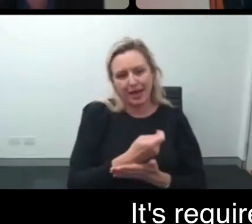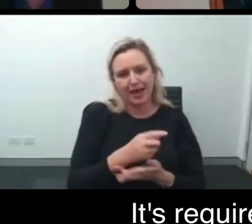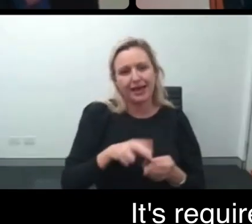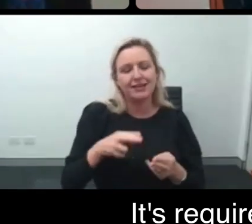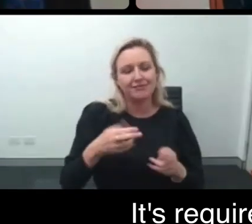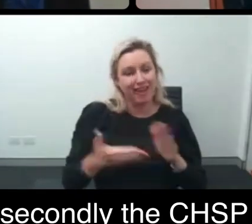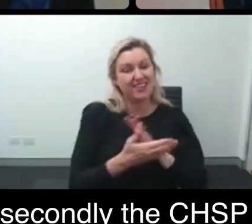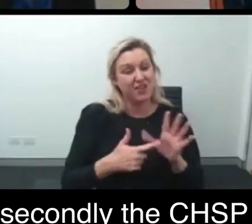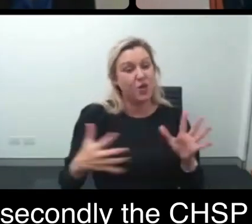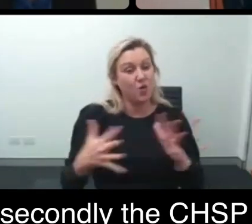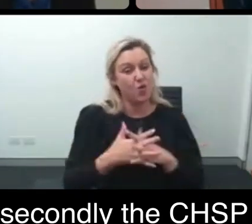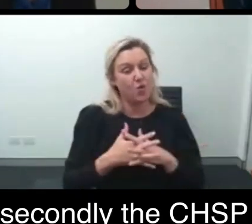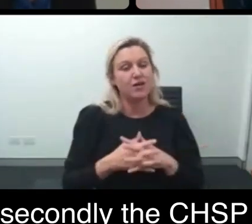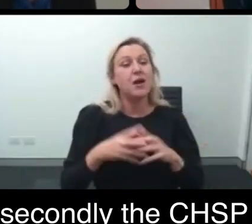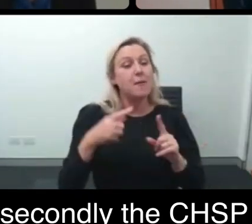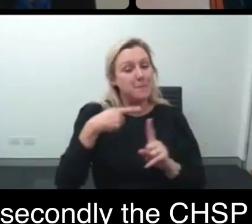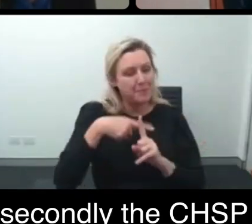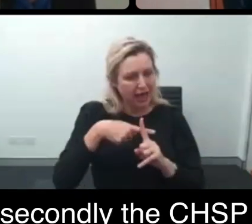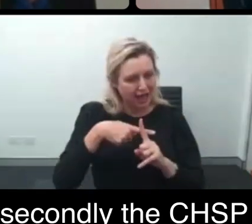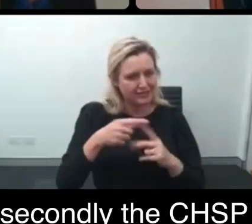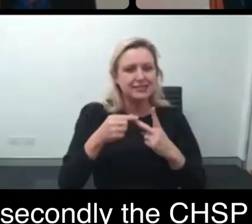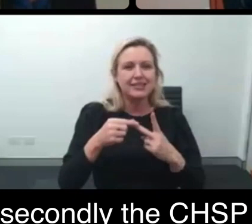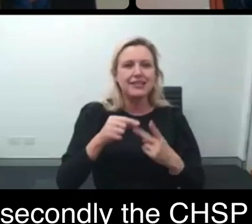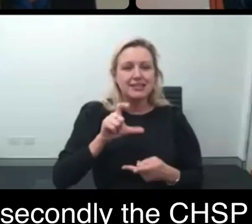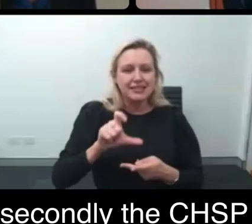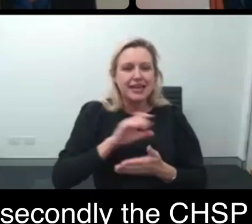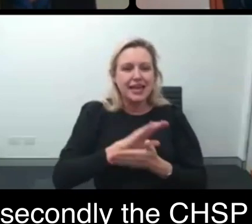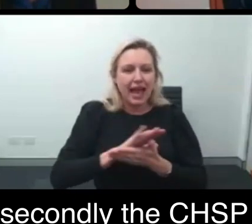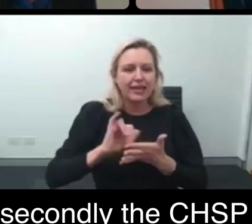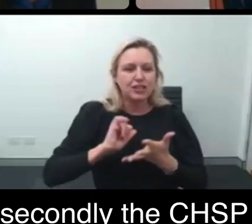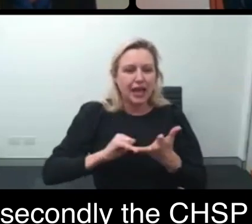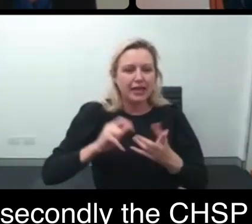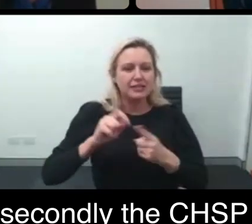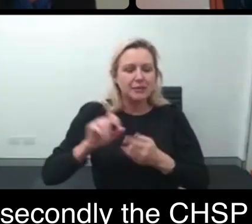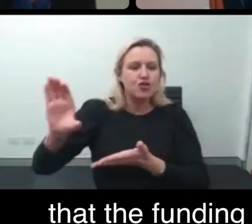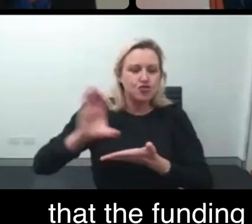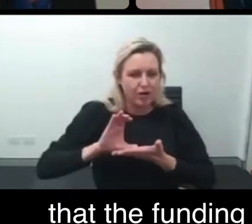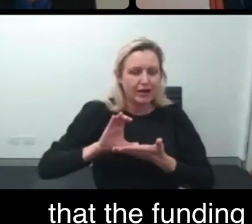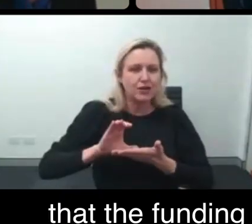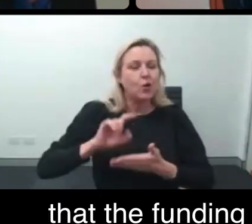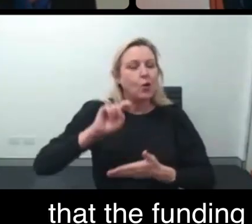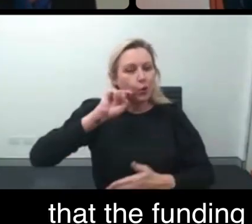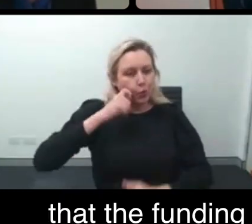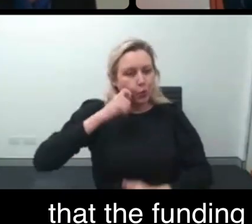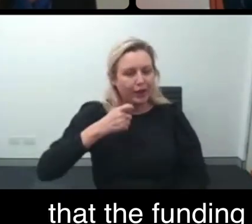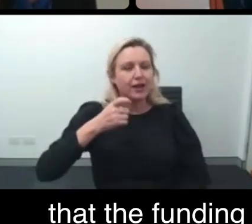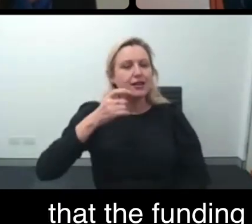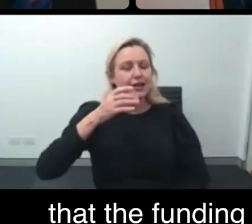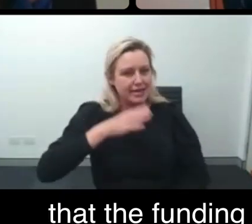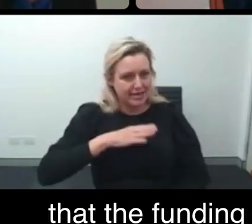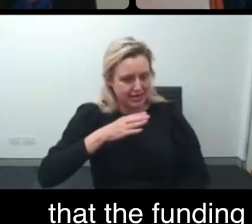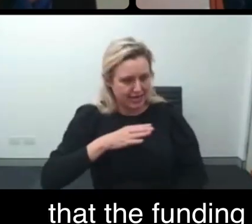legislatively. But secondly, the CHSP grant will require an acquittal that the funding